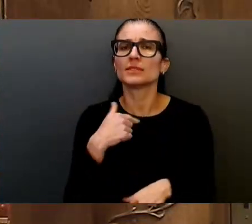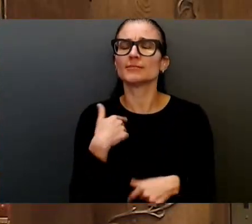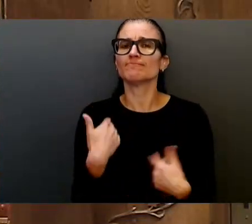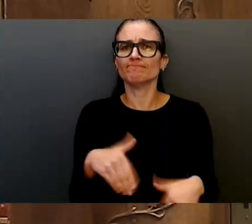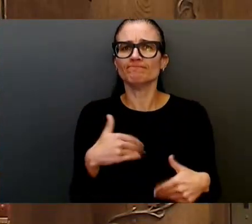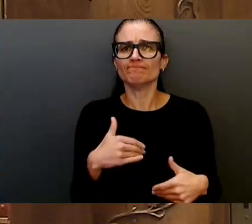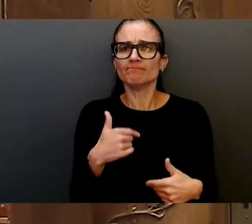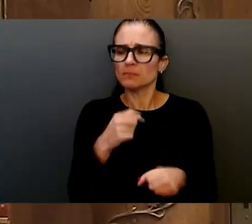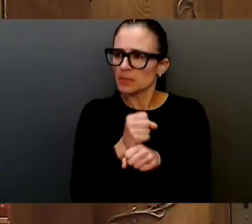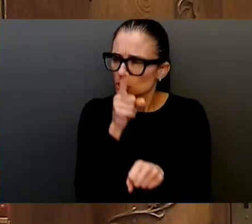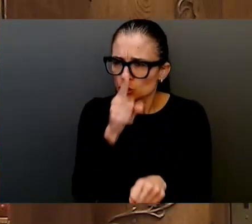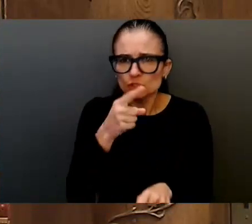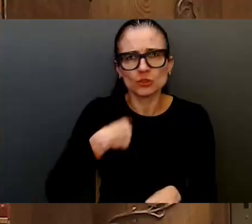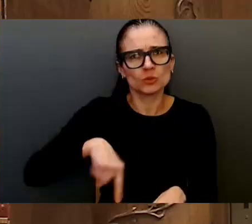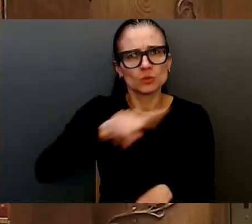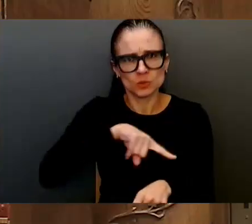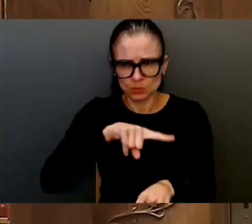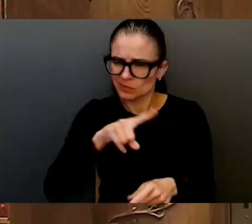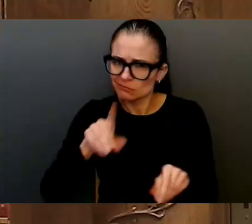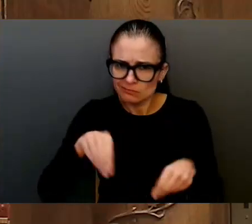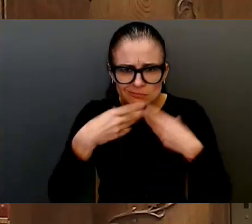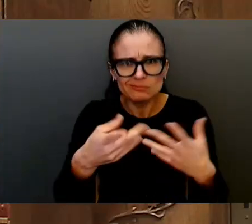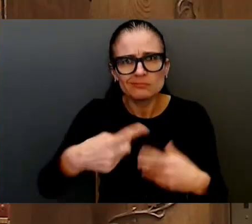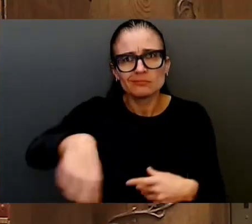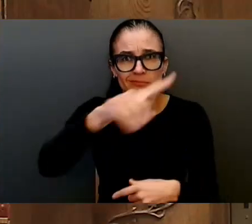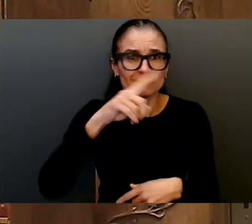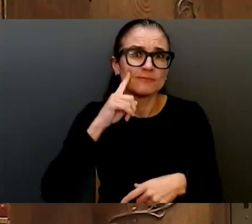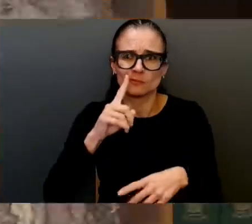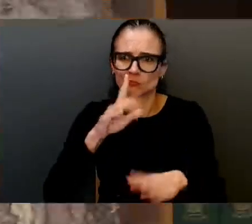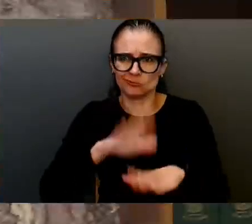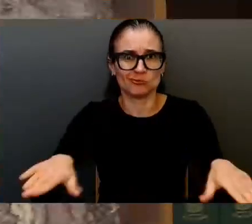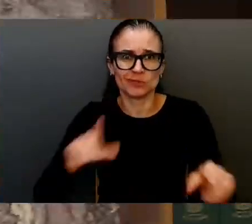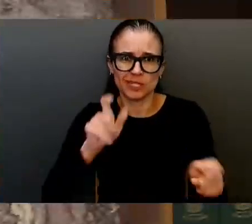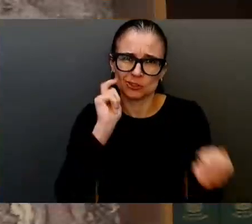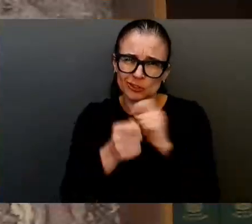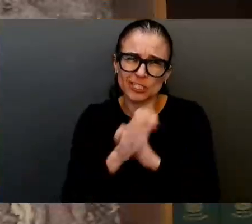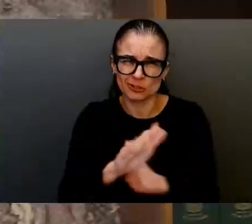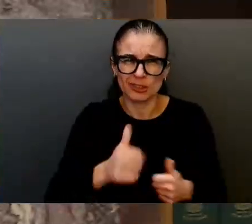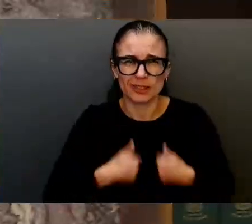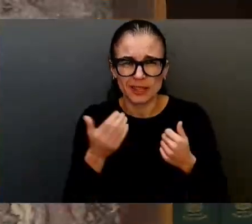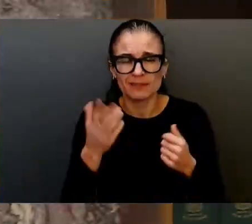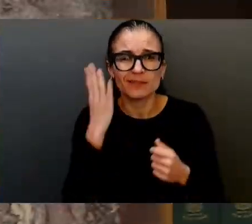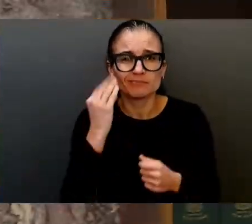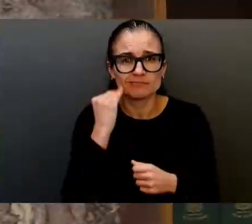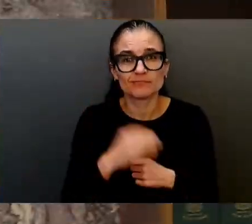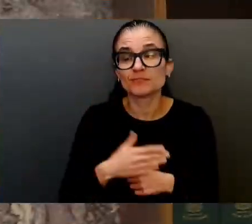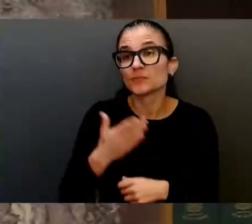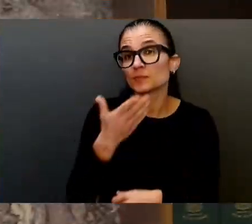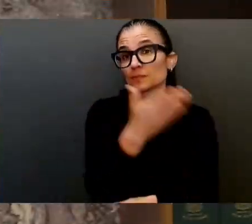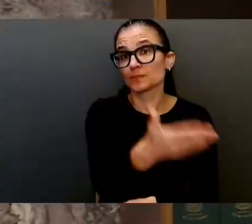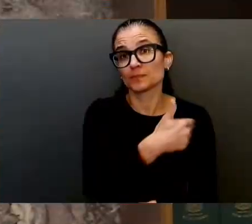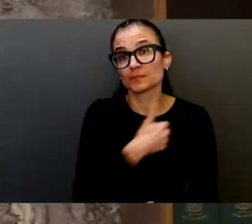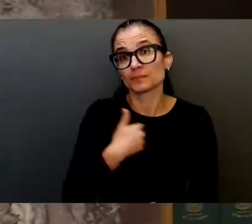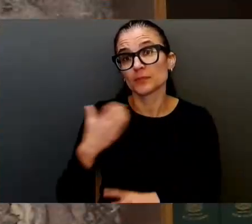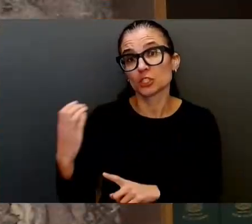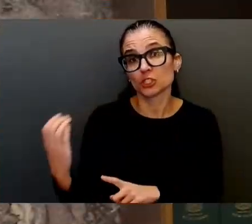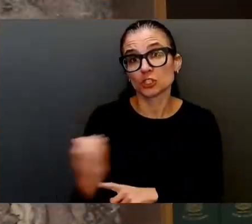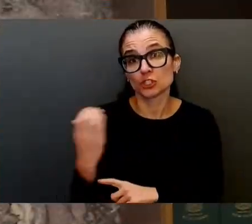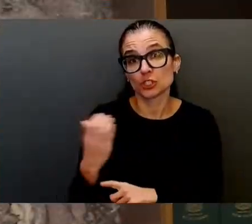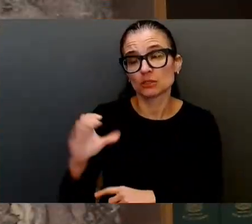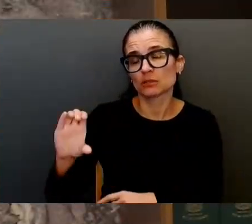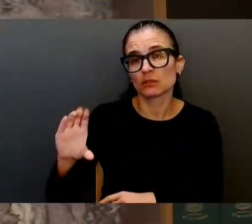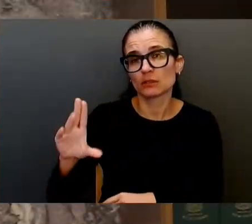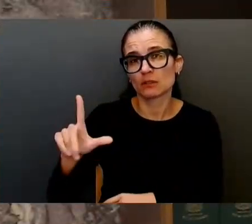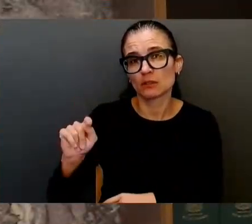Member for Chilliwack, Curtis Lake. Thank you, Mr. Speaker. We live in a time right now where